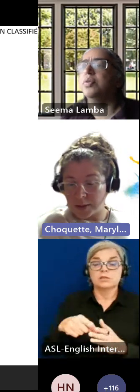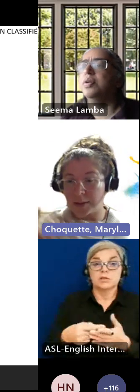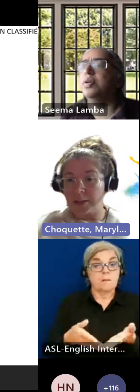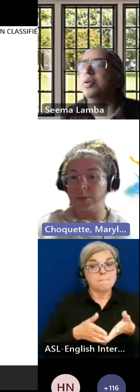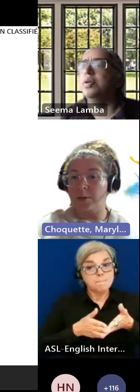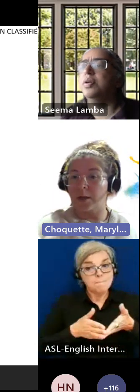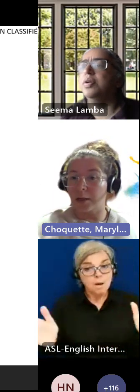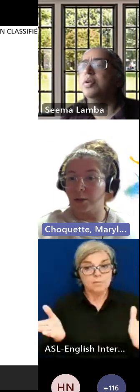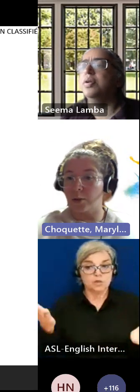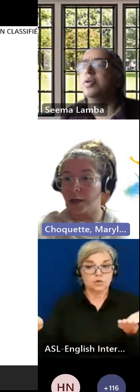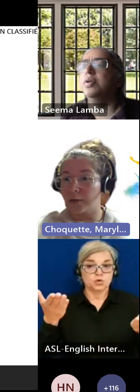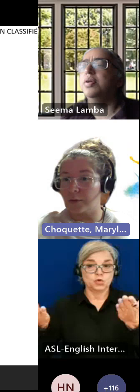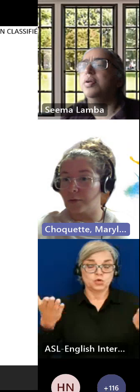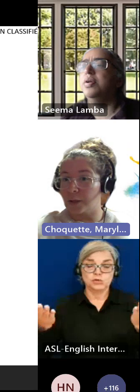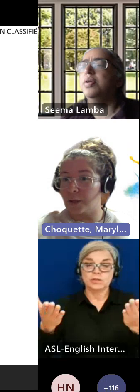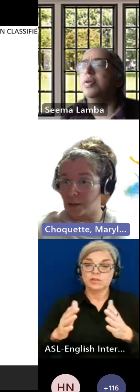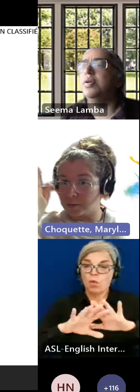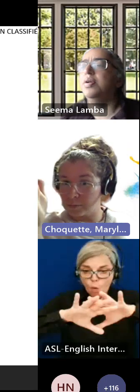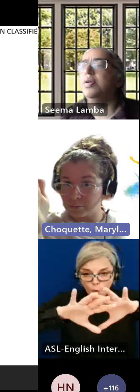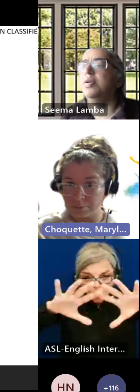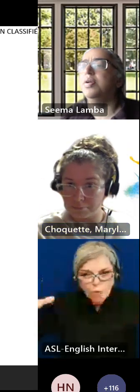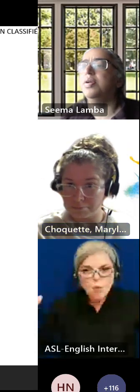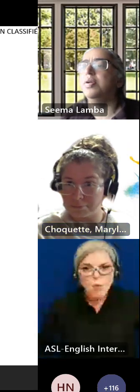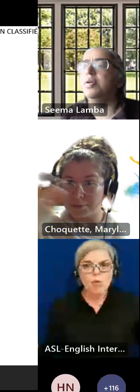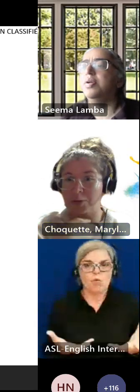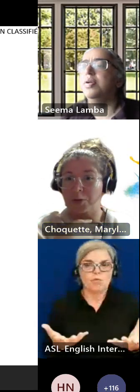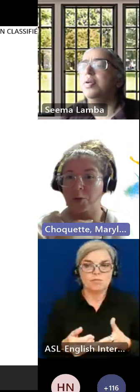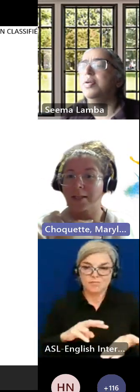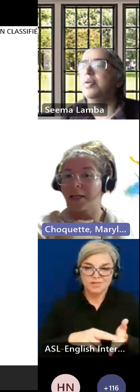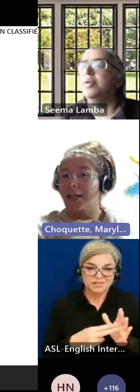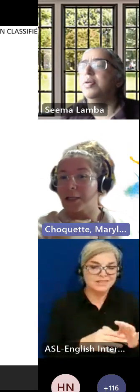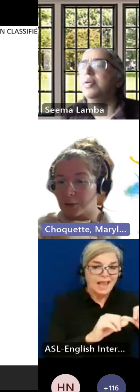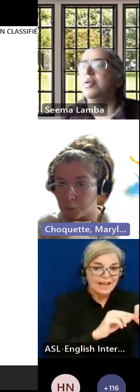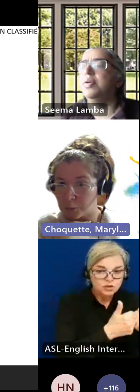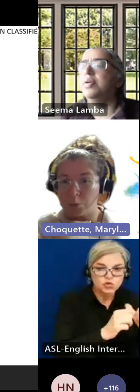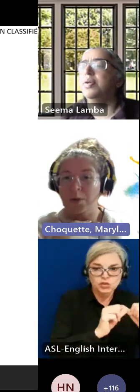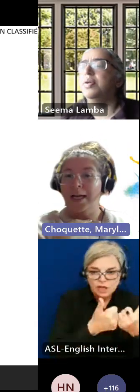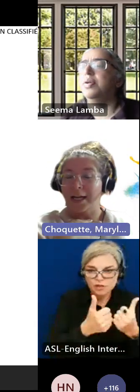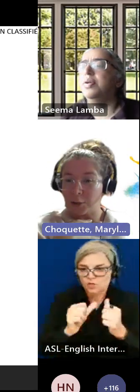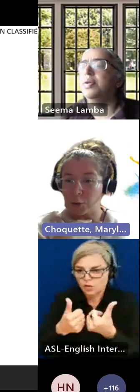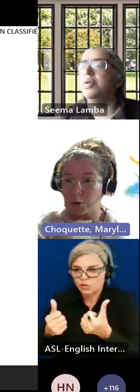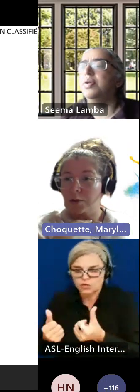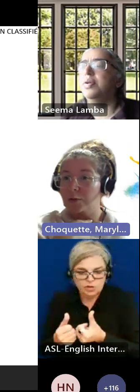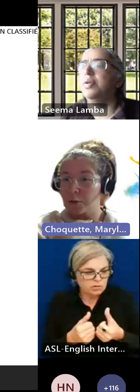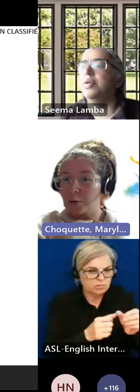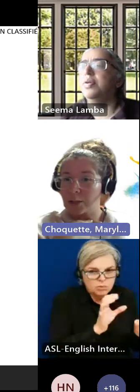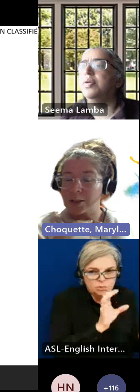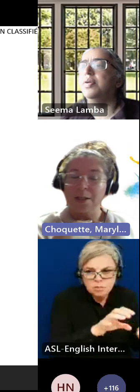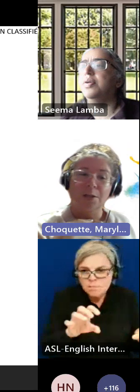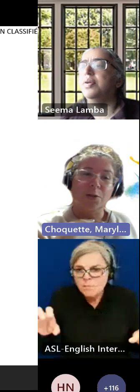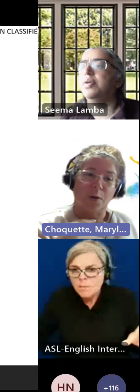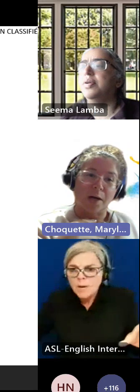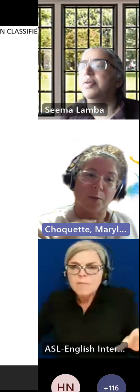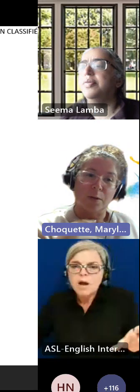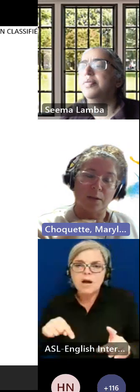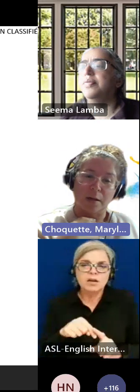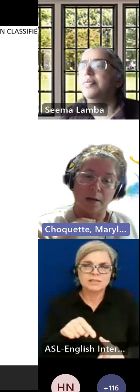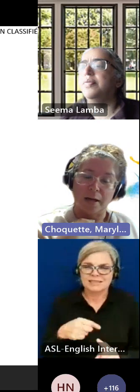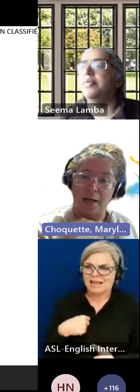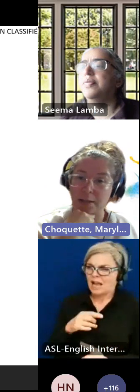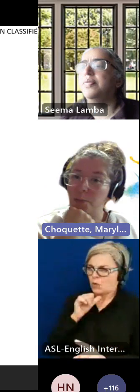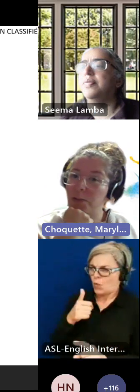separate agencies, but I don't have the very straight and through answer to your question. So